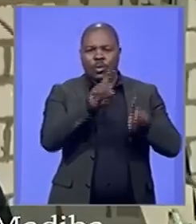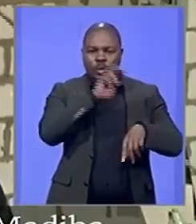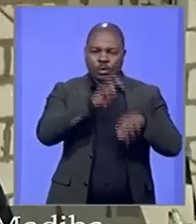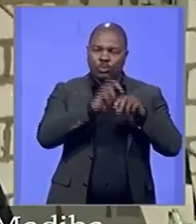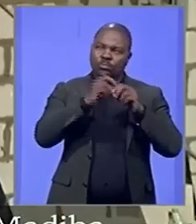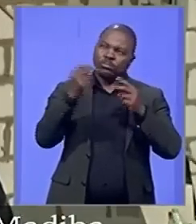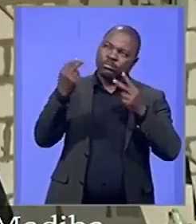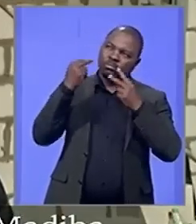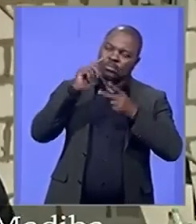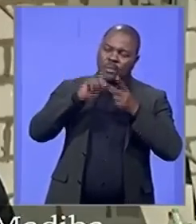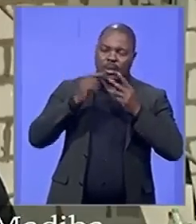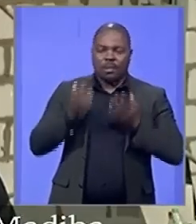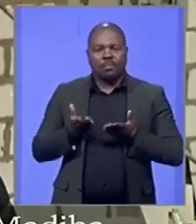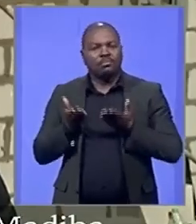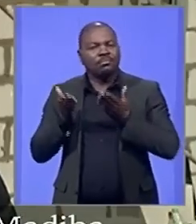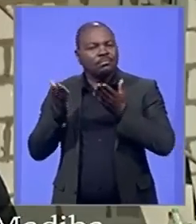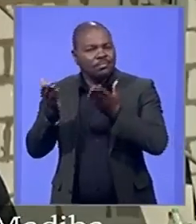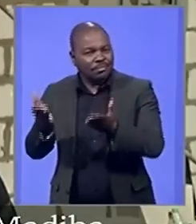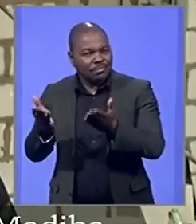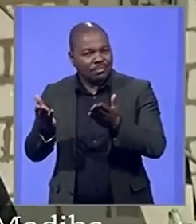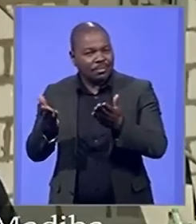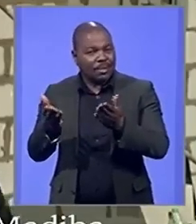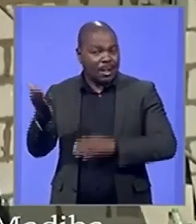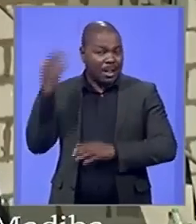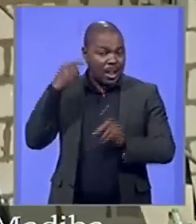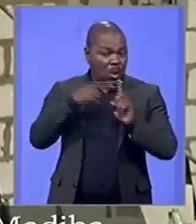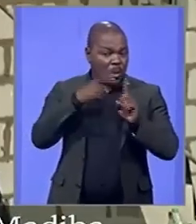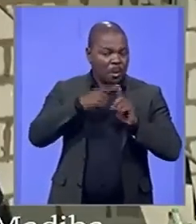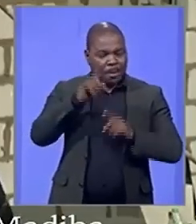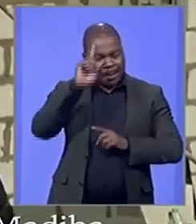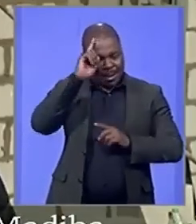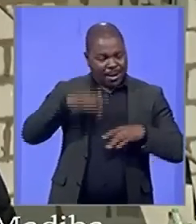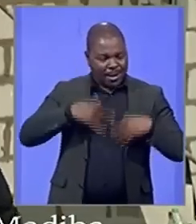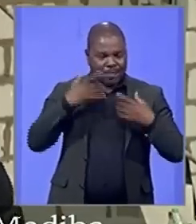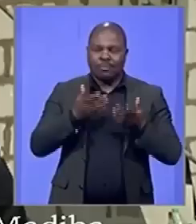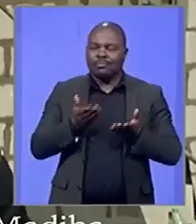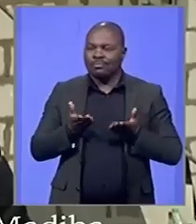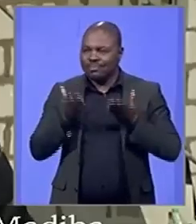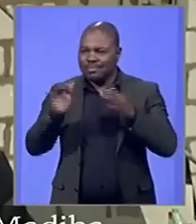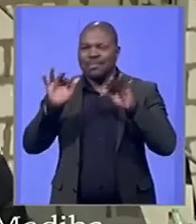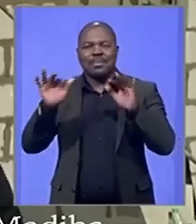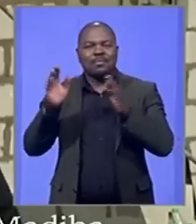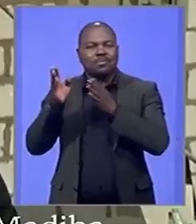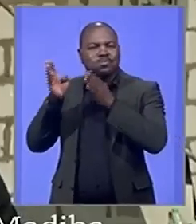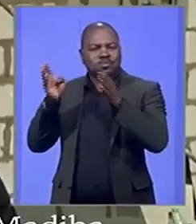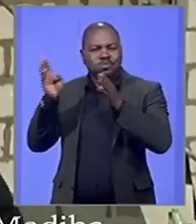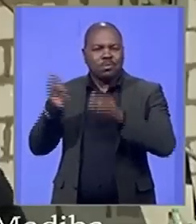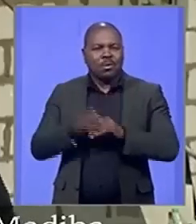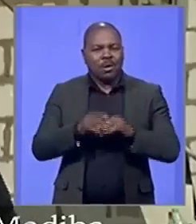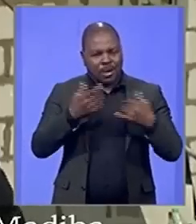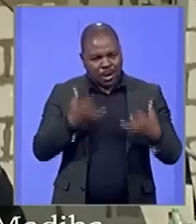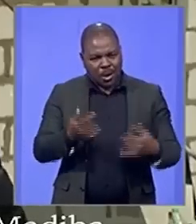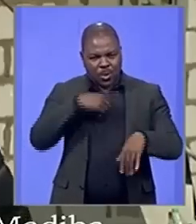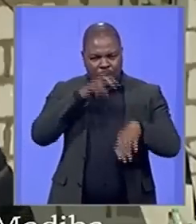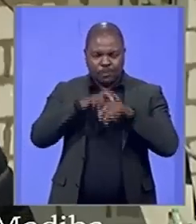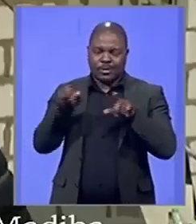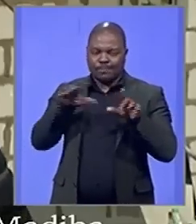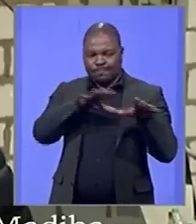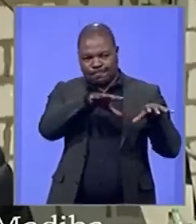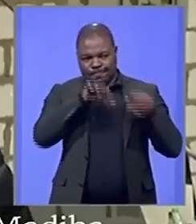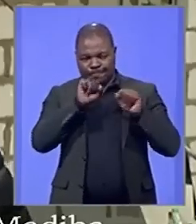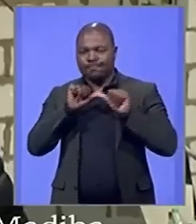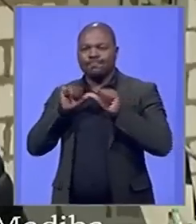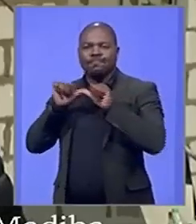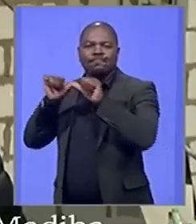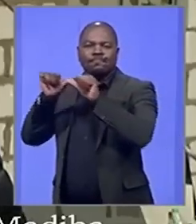remembering and giving, because that's what he was doing while he's still alive. And it's a gesture that we must continue ourselves to make sure that